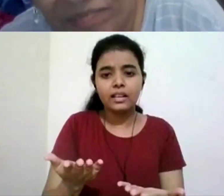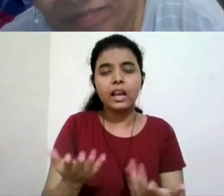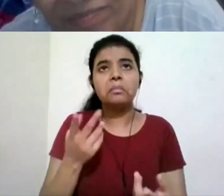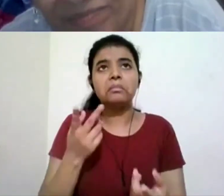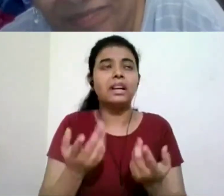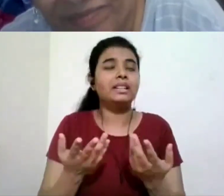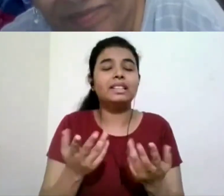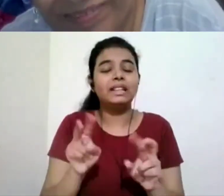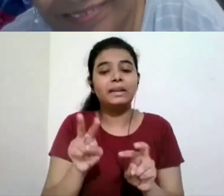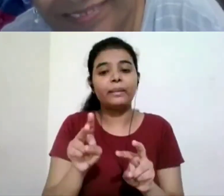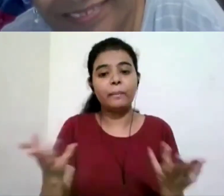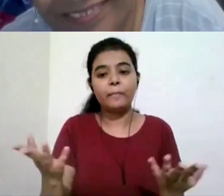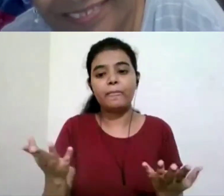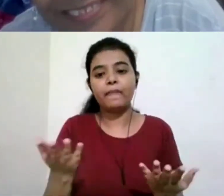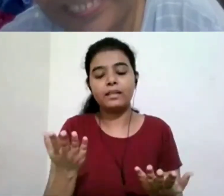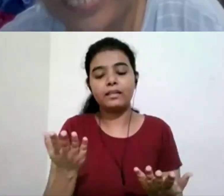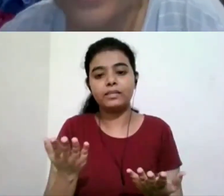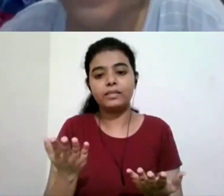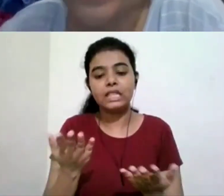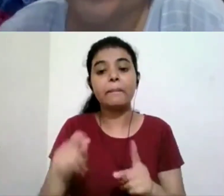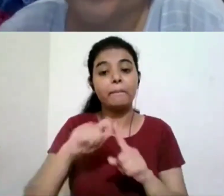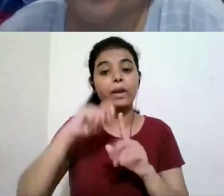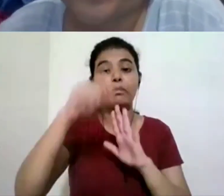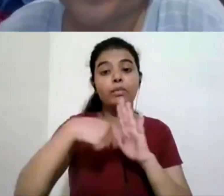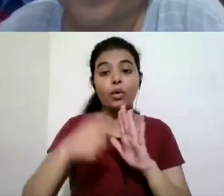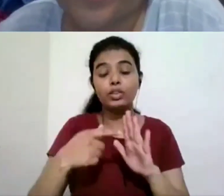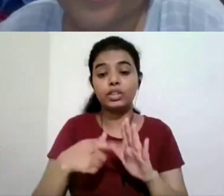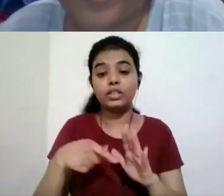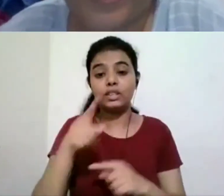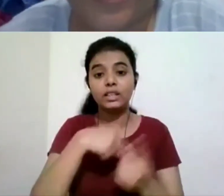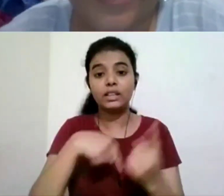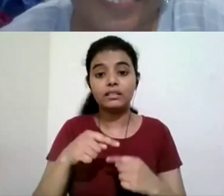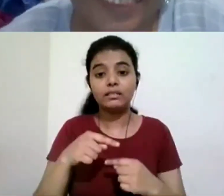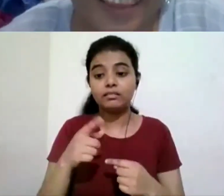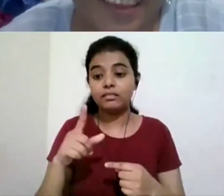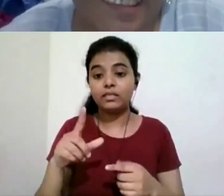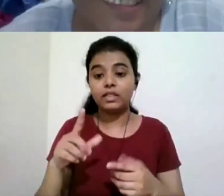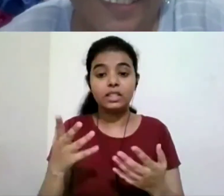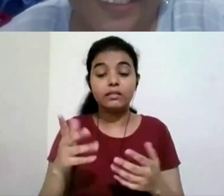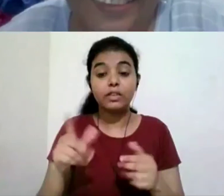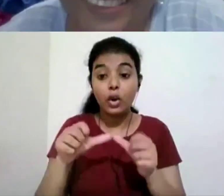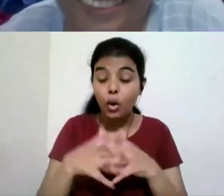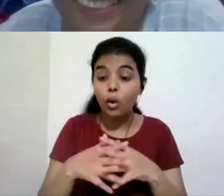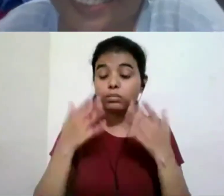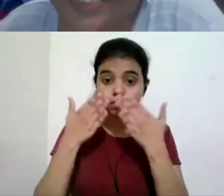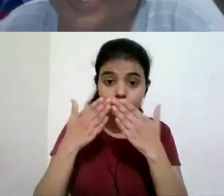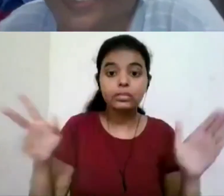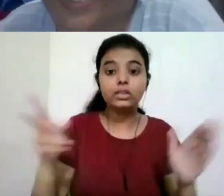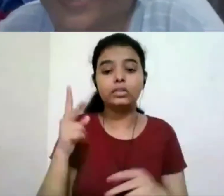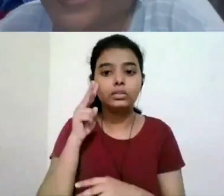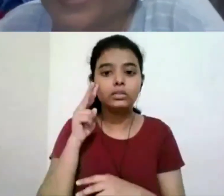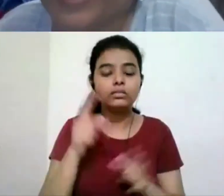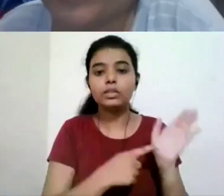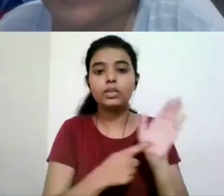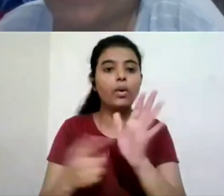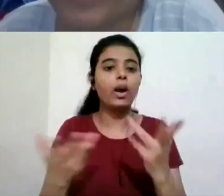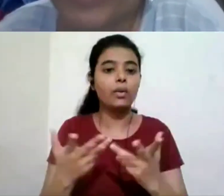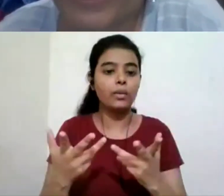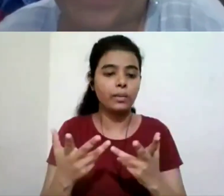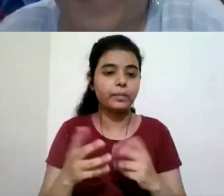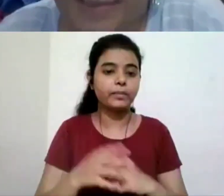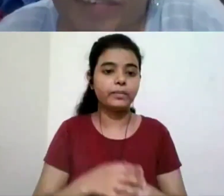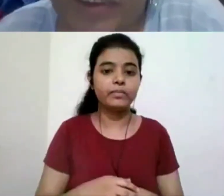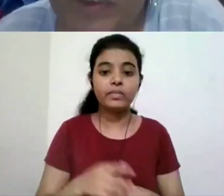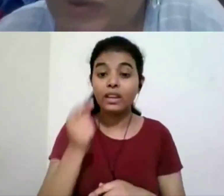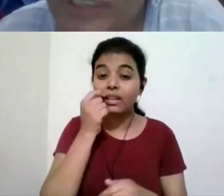so then that becomes the project for us as to how to show law's vulnerability and you know,